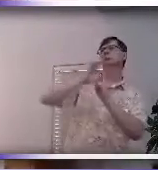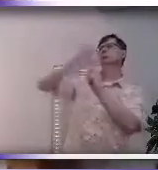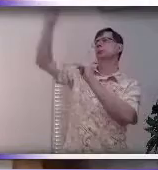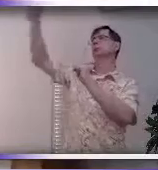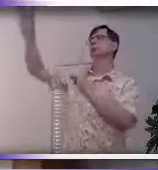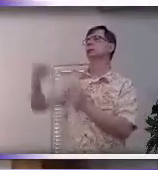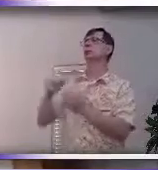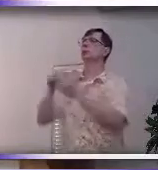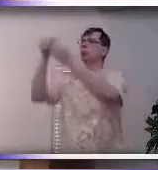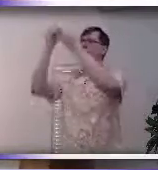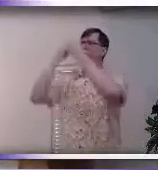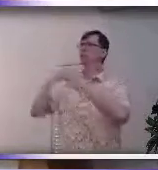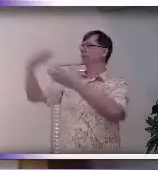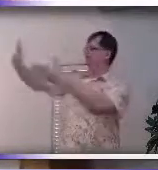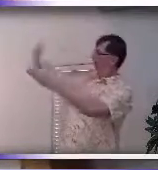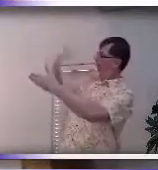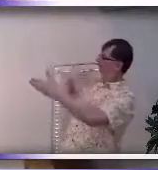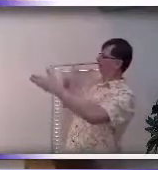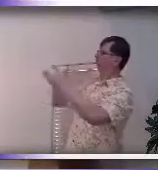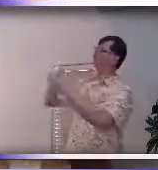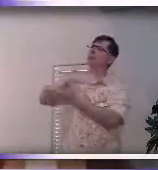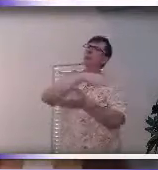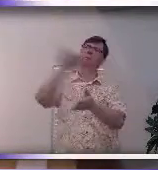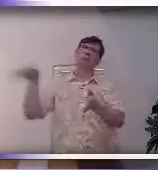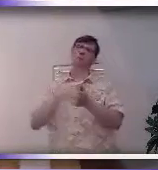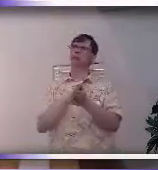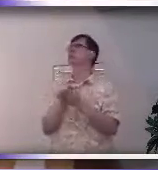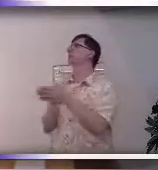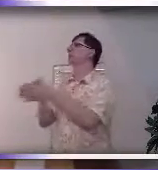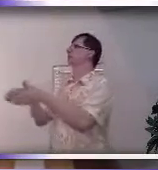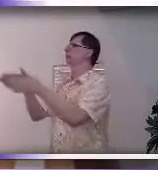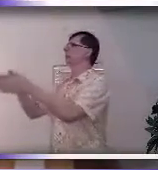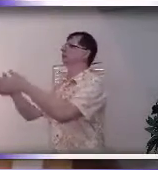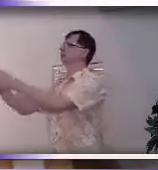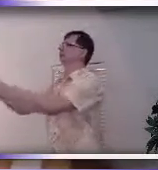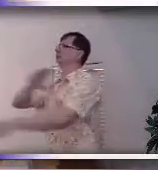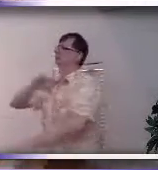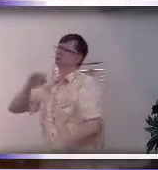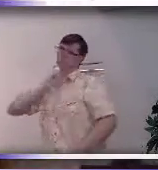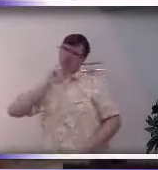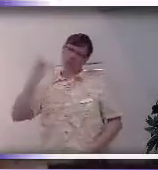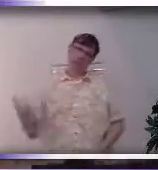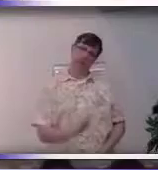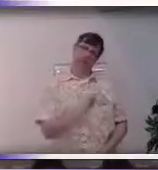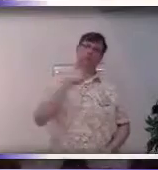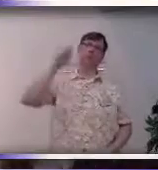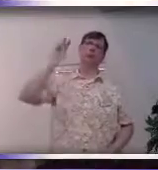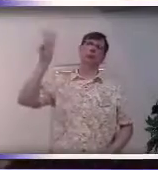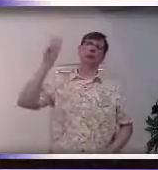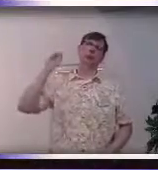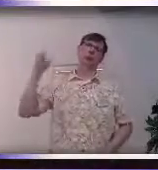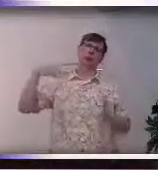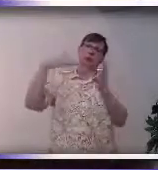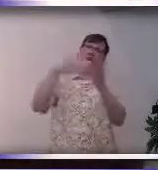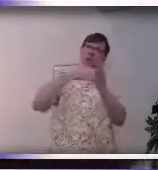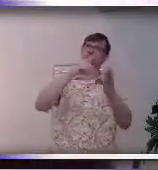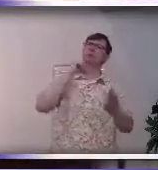to report back to the rest of us on our path. And if you look at page 333 of our